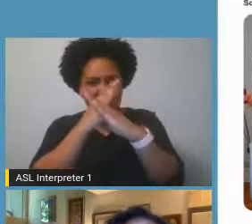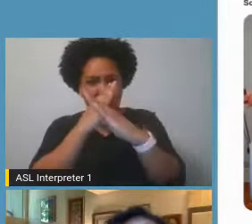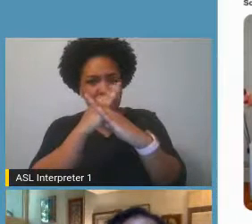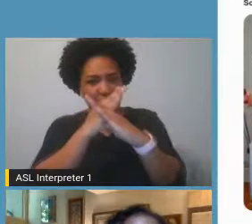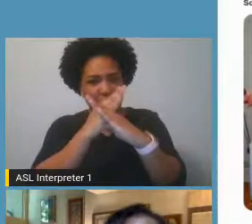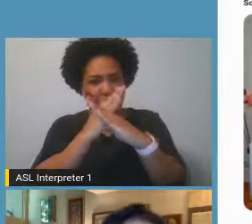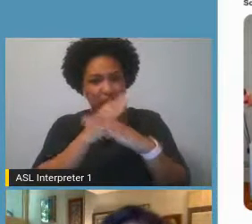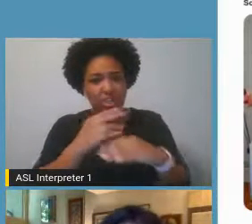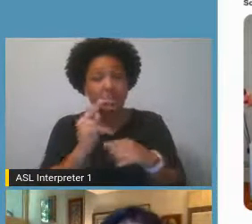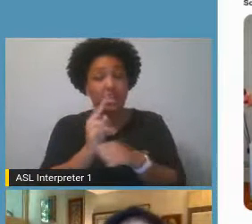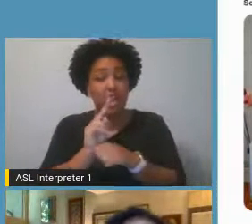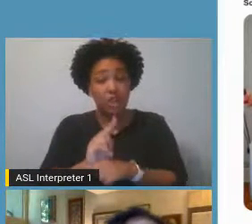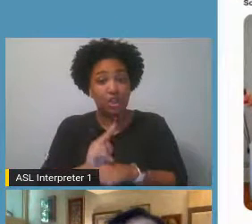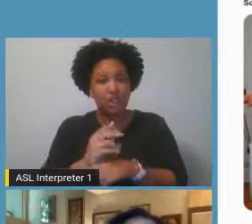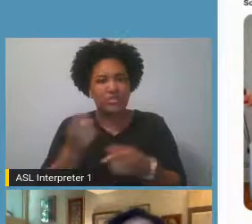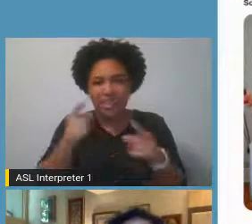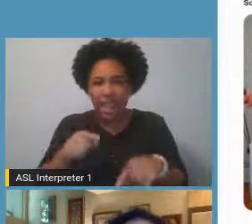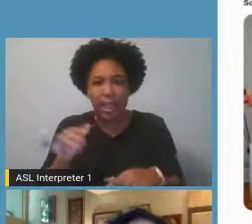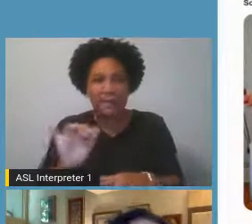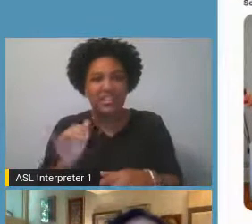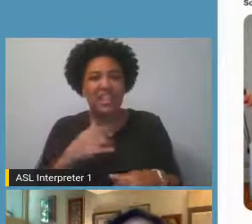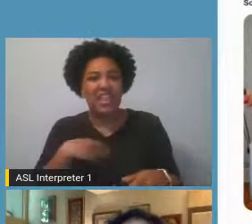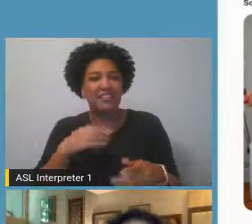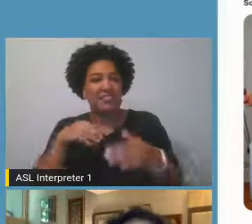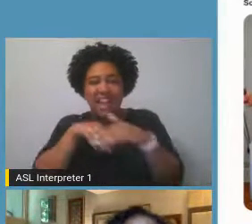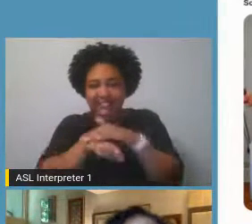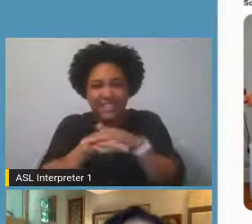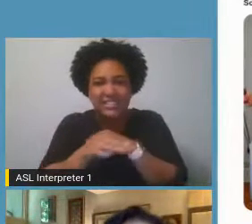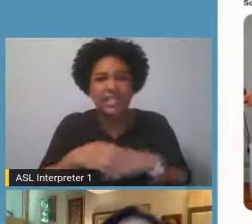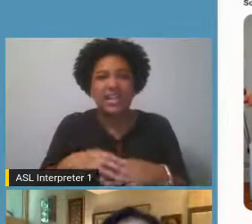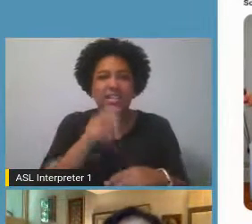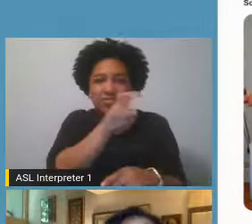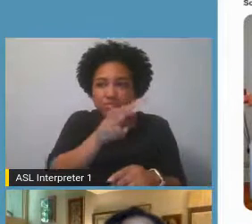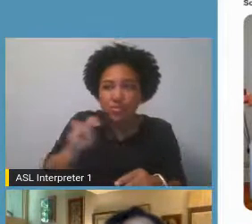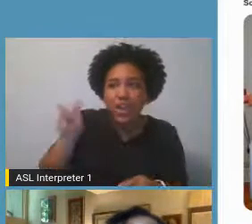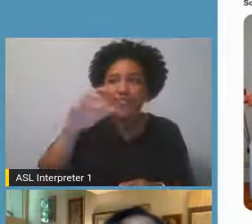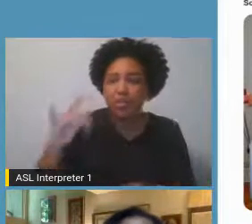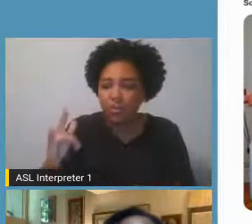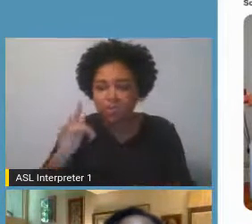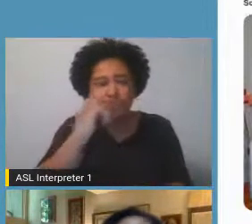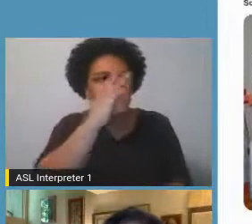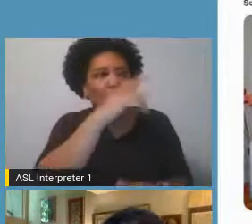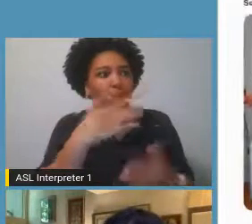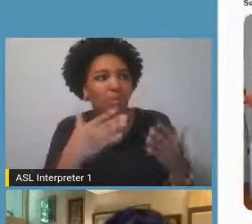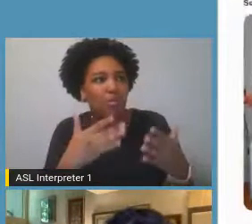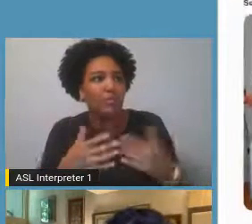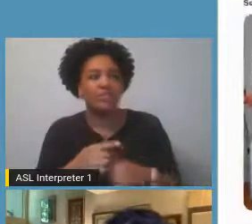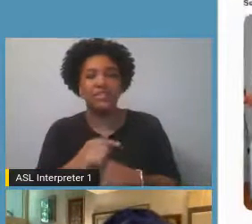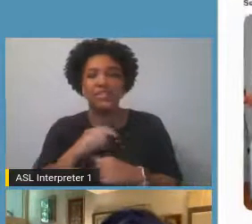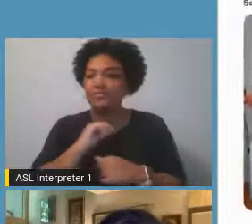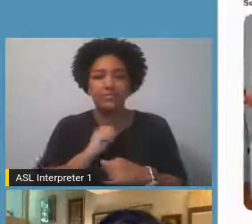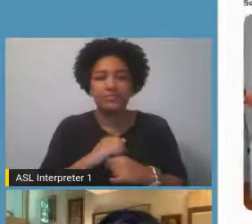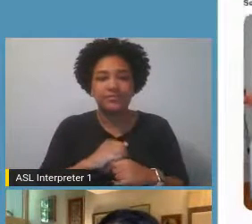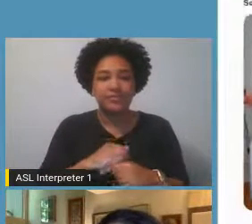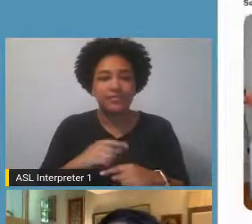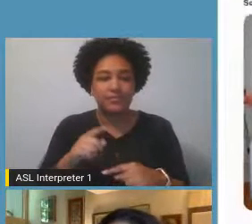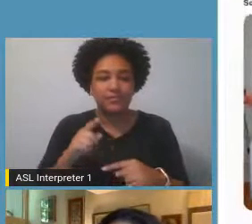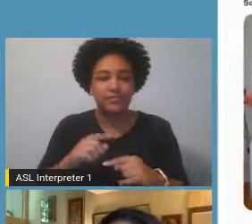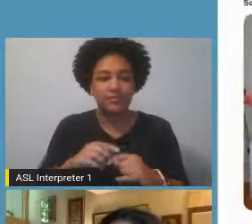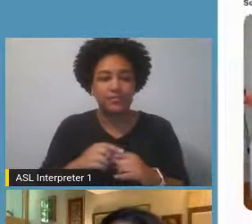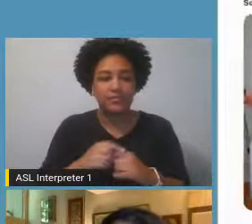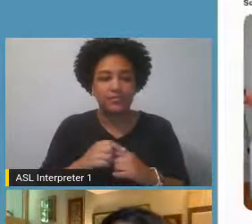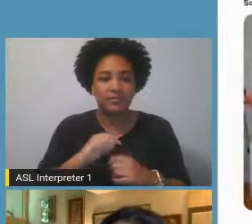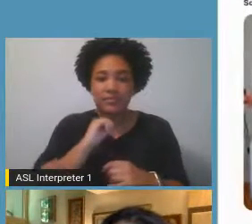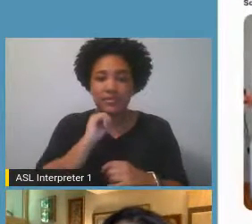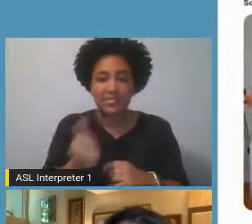longer have to pay an entry fee. You no longer have to, you know, travel and go anywhere to enjoy history and culture.